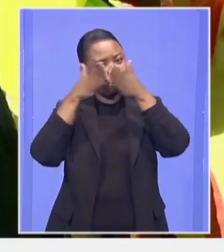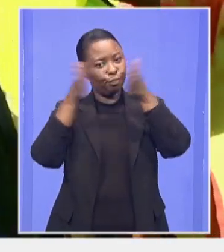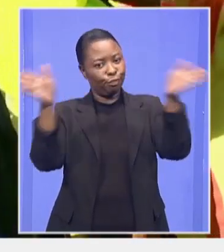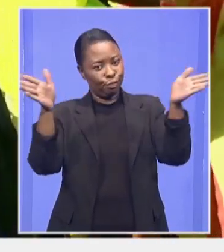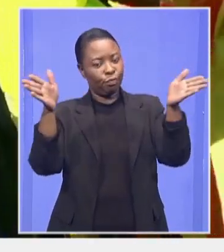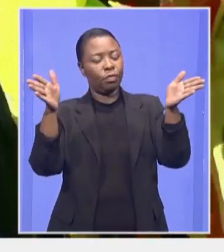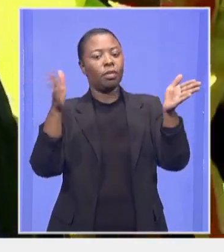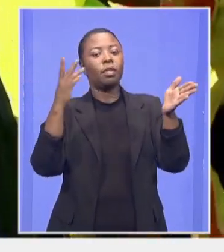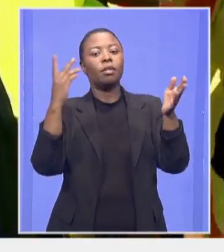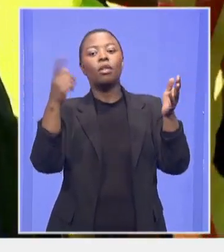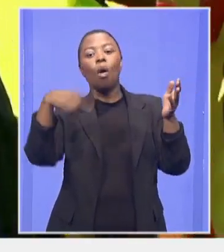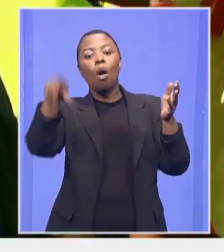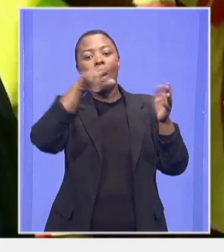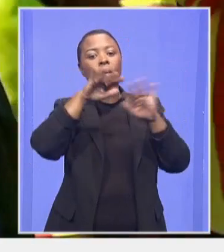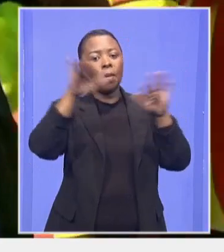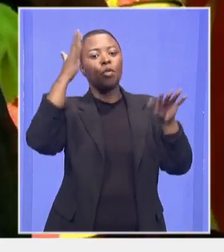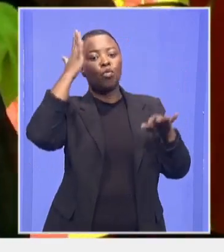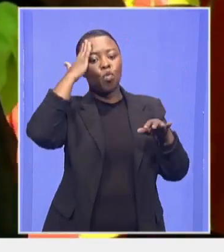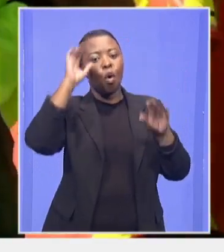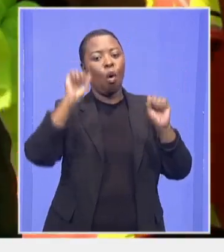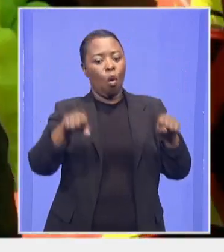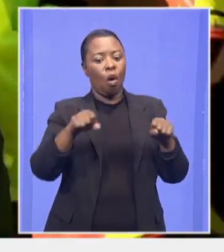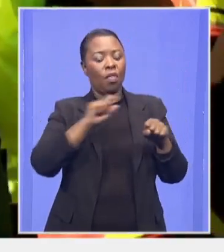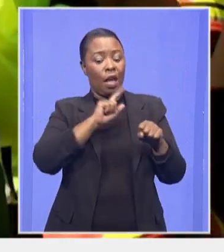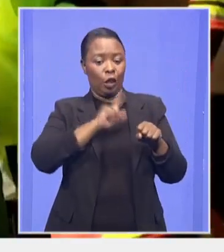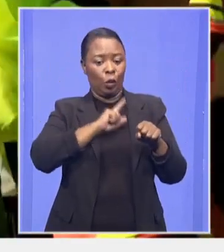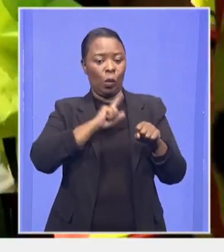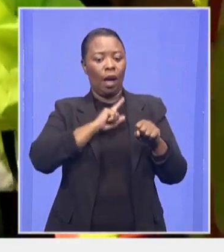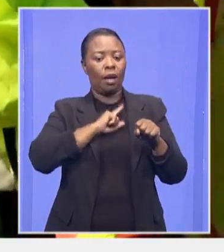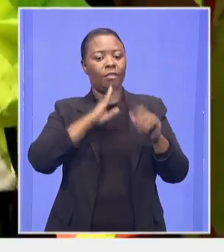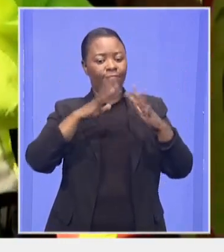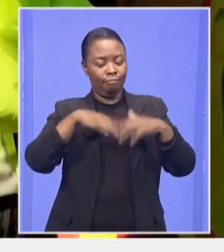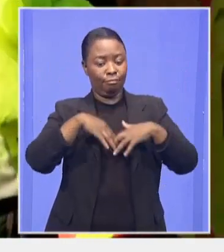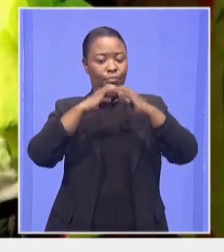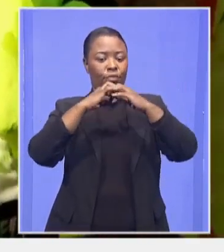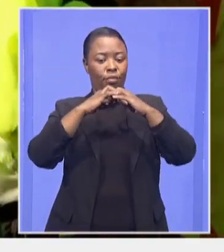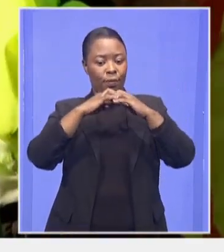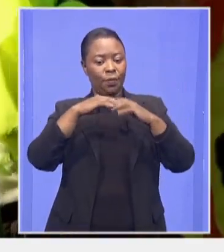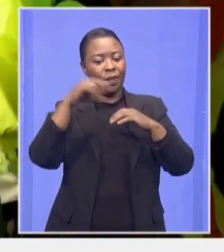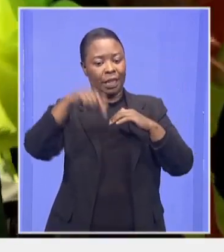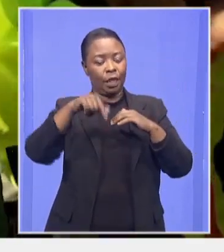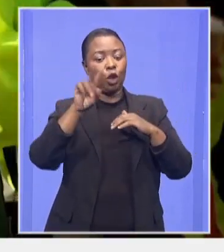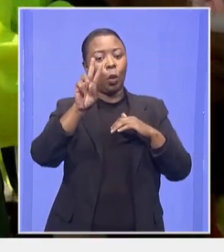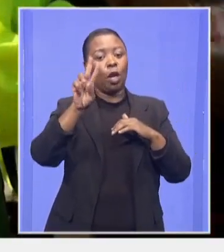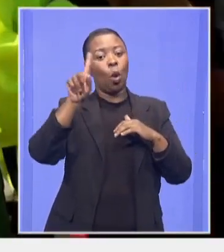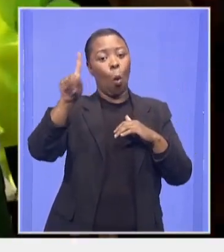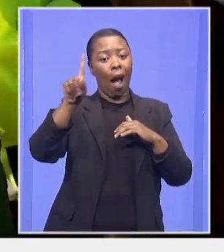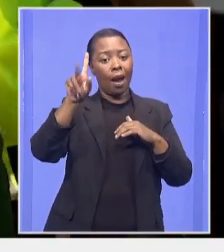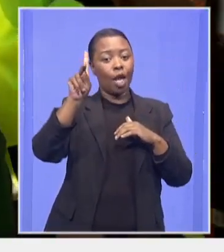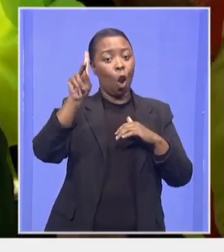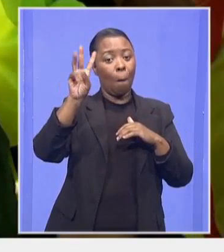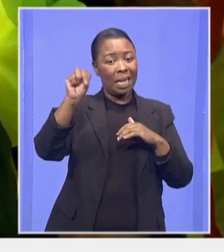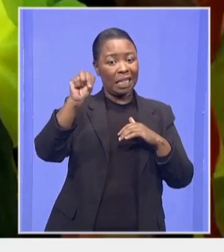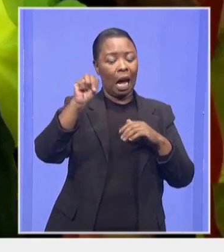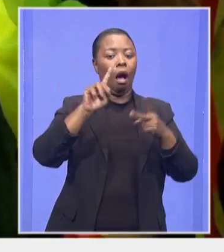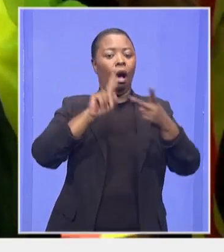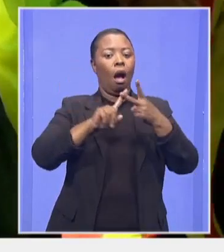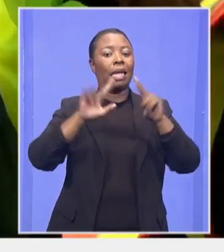to know it. So that's why we established a half marathon, which is a 21 kilometer. We established a 10